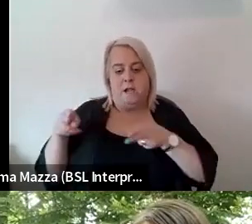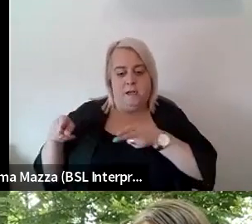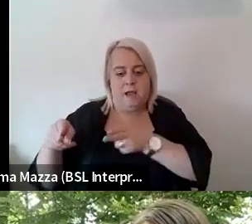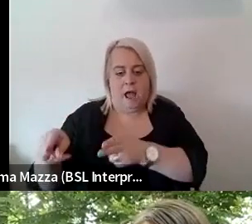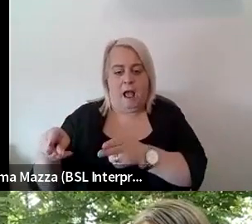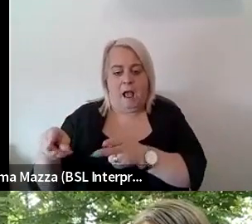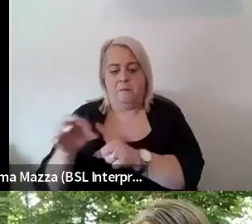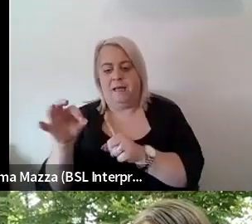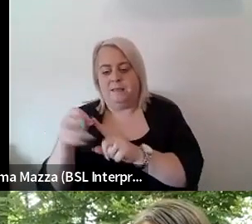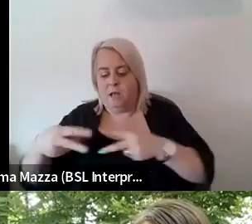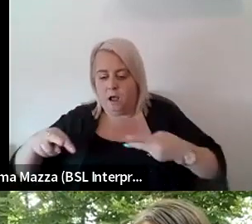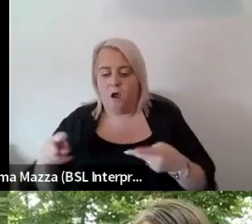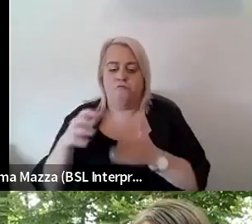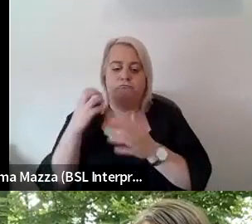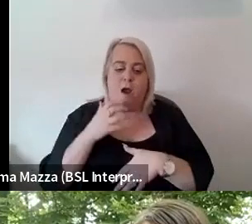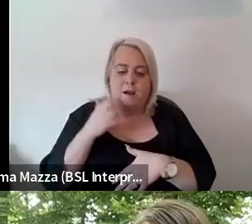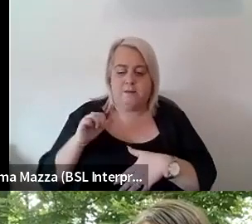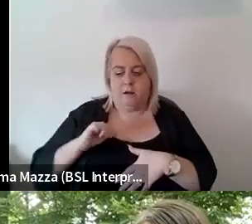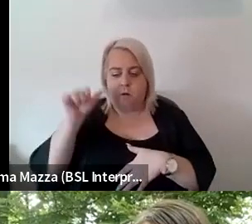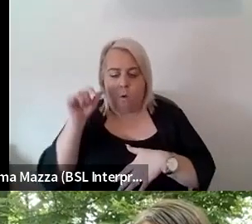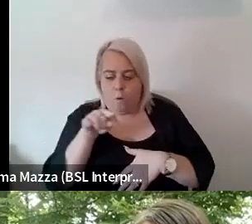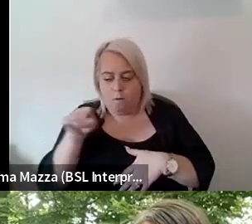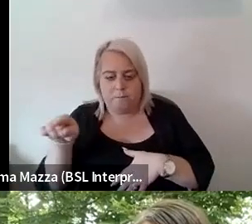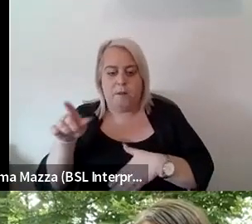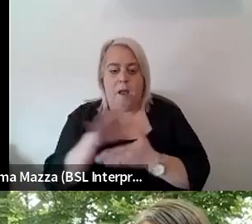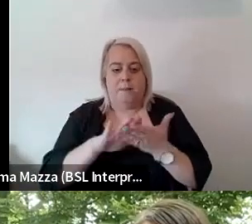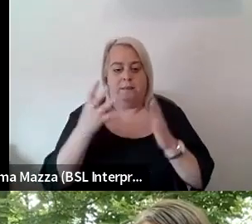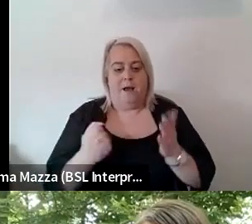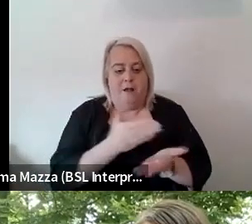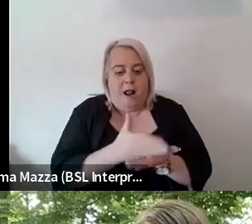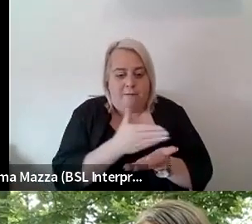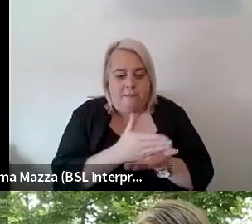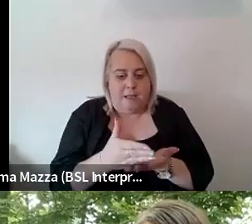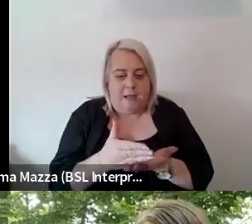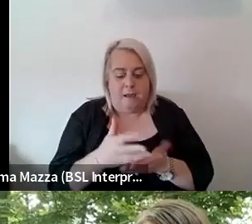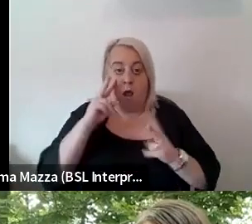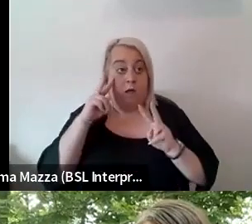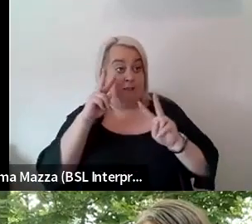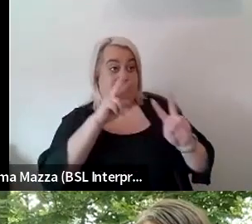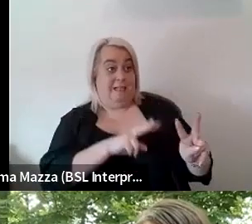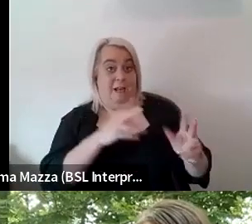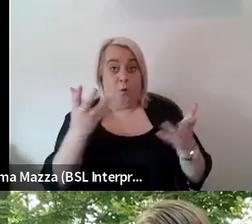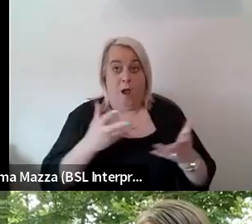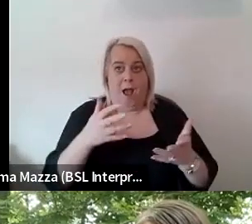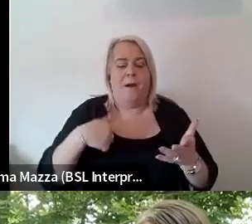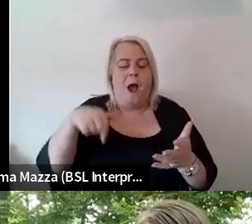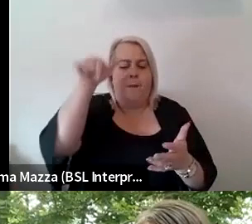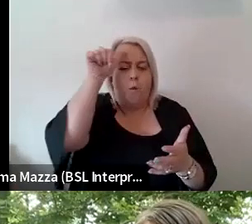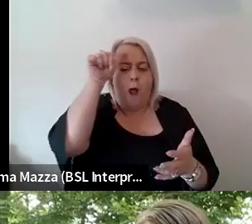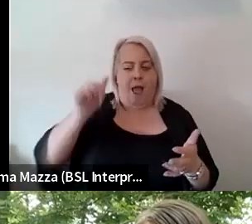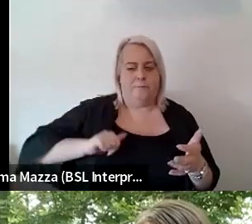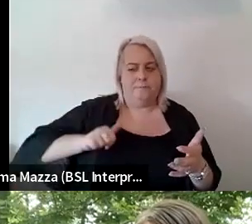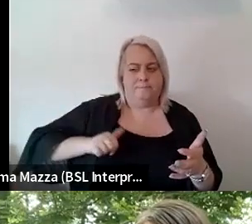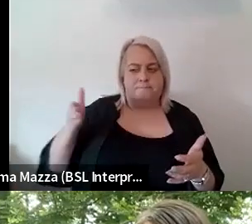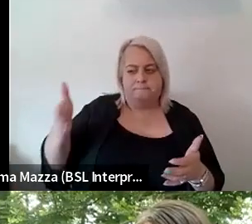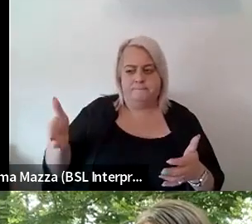the pasta and rice, etc. So I have a clarity, right? I'm not able to see where things are, but I have a kind of a spatial memory in my